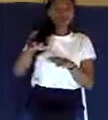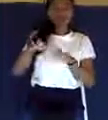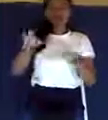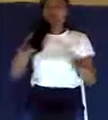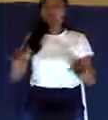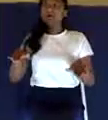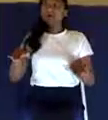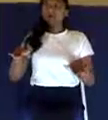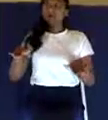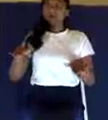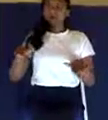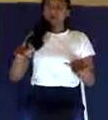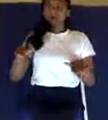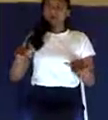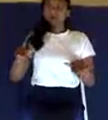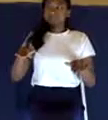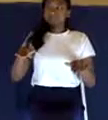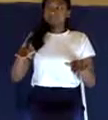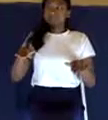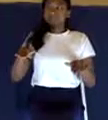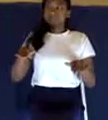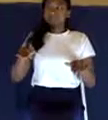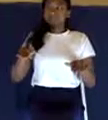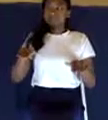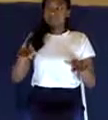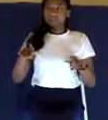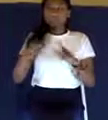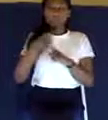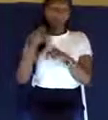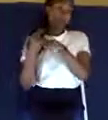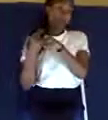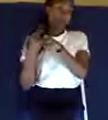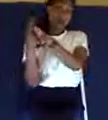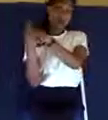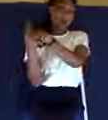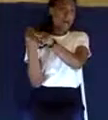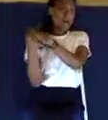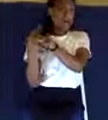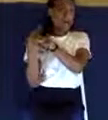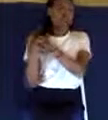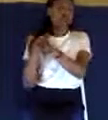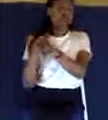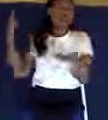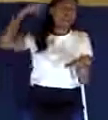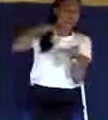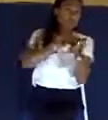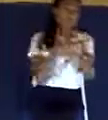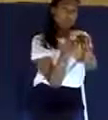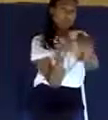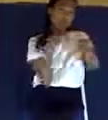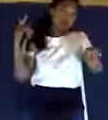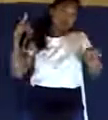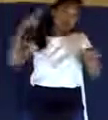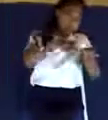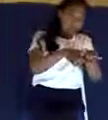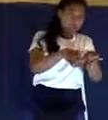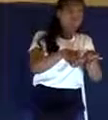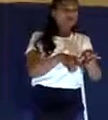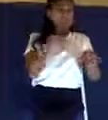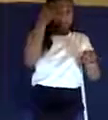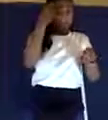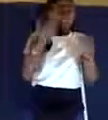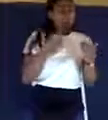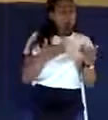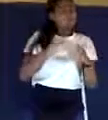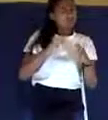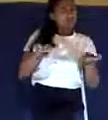there, one of the children that was from the highway. The plane had crashed into a highway, and there were some cars that were there.